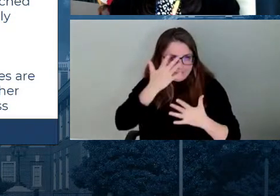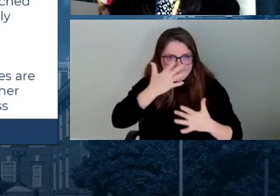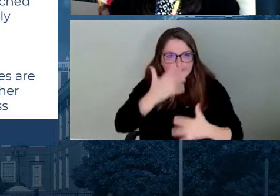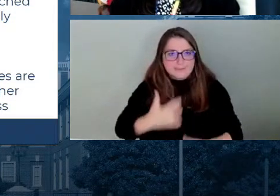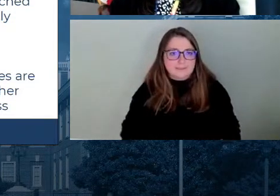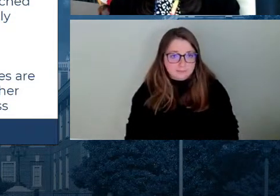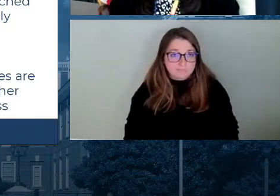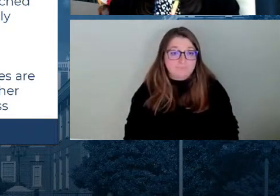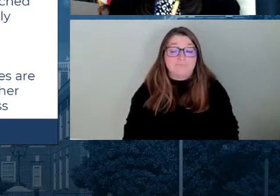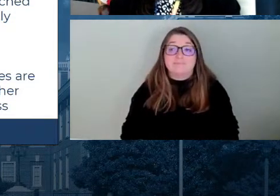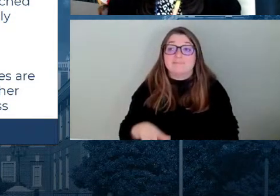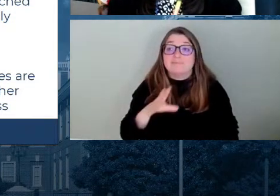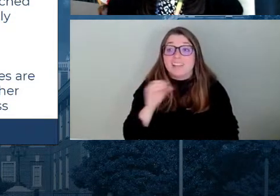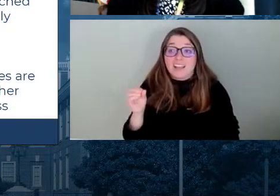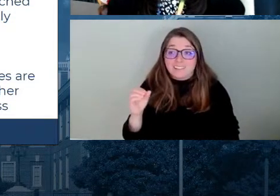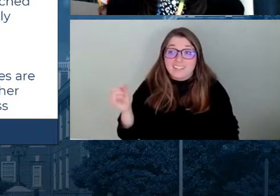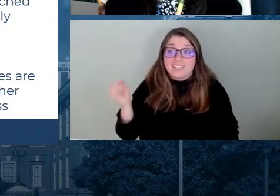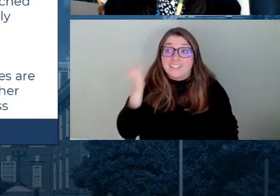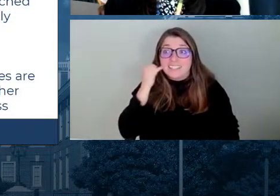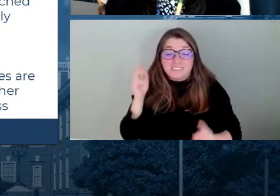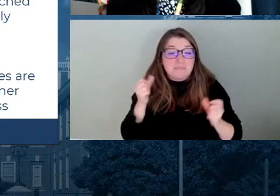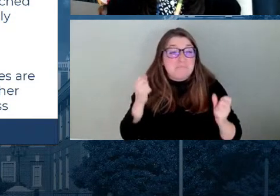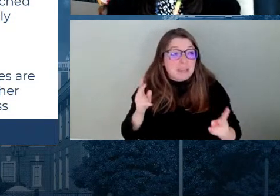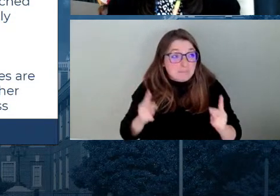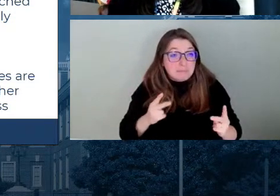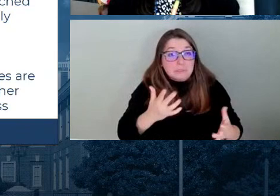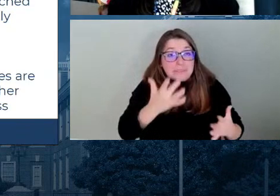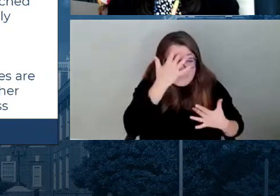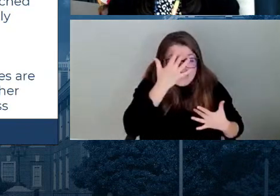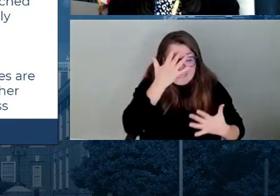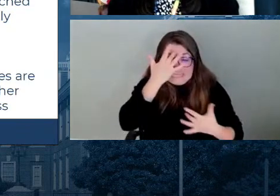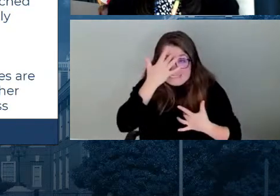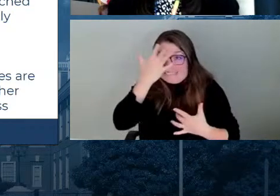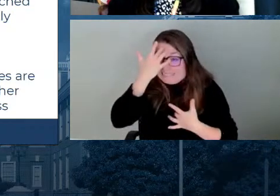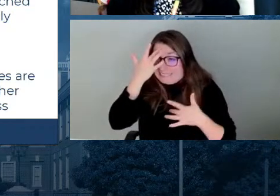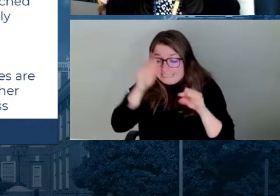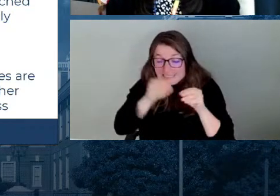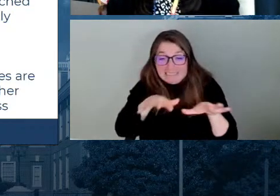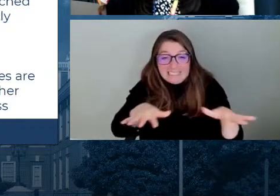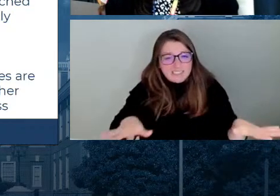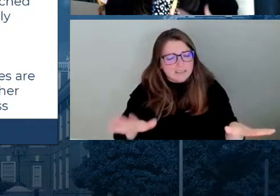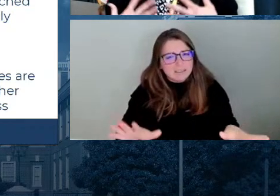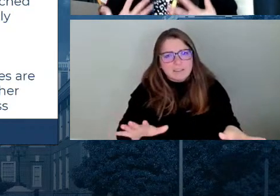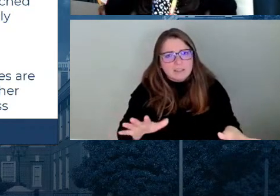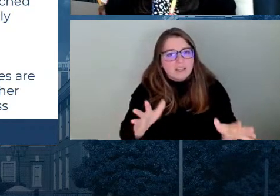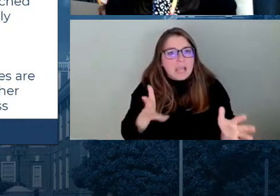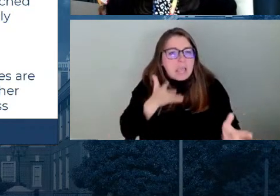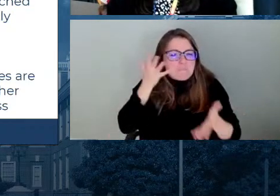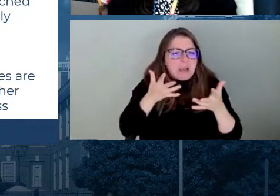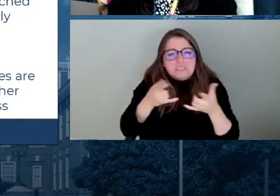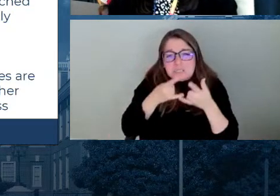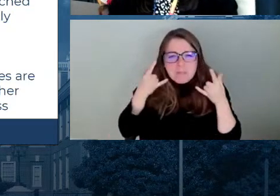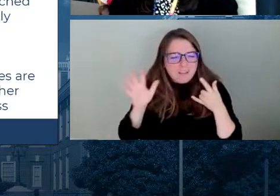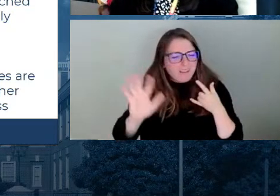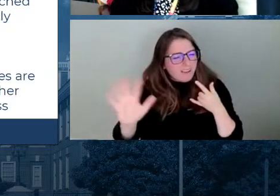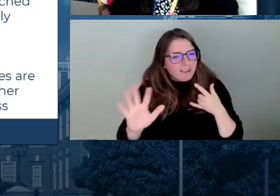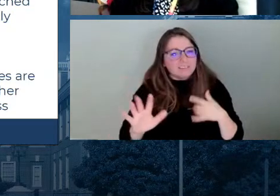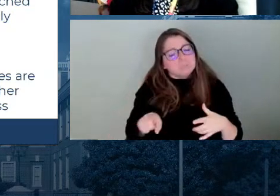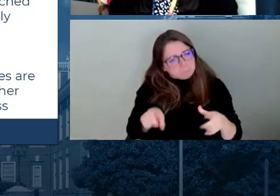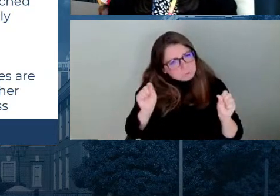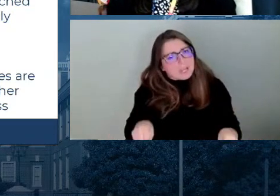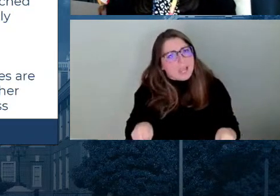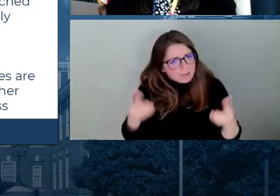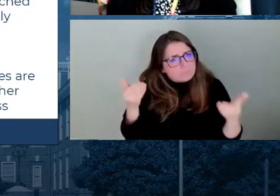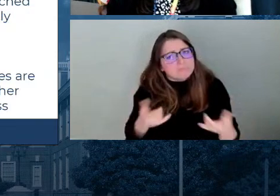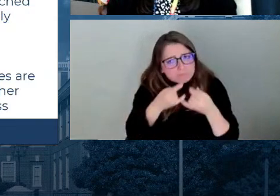cases are high, we don't want people to feel embarrassed about wearing a mask. It is still okay. It is an important prevention tool